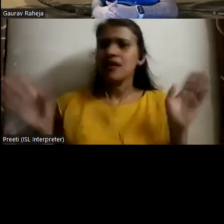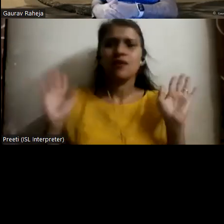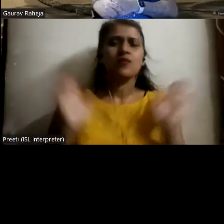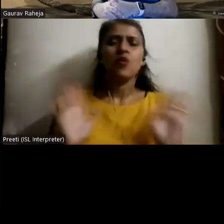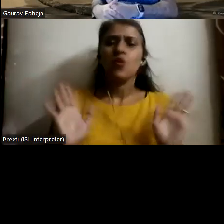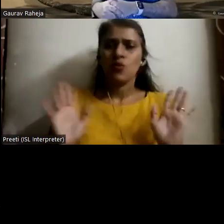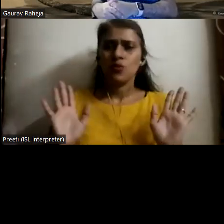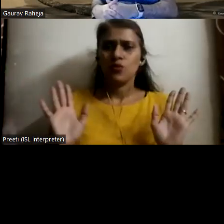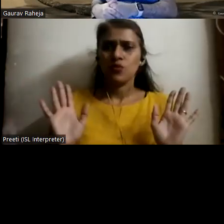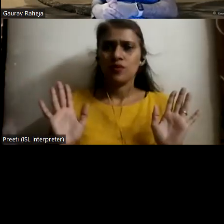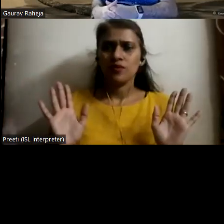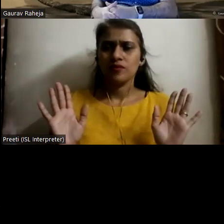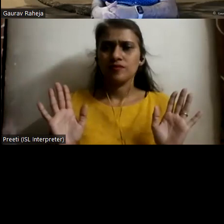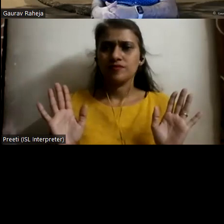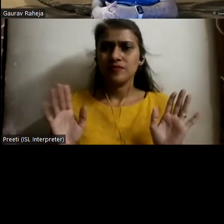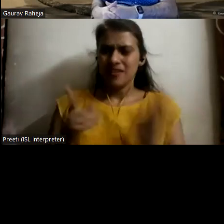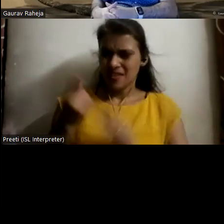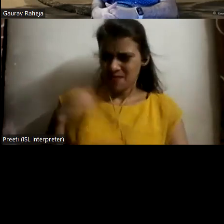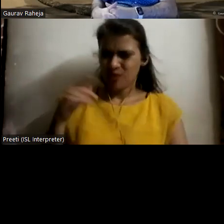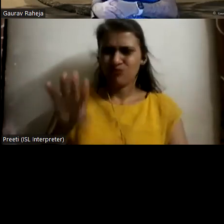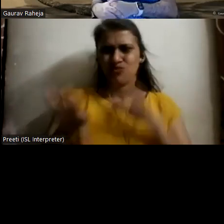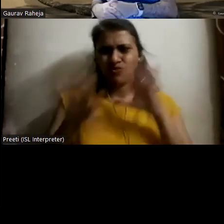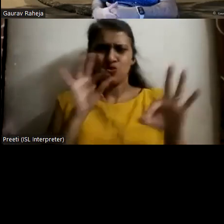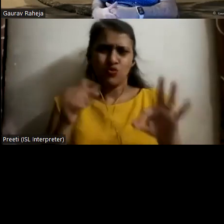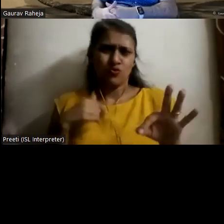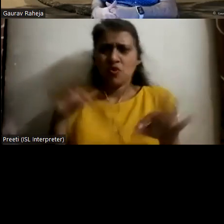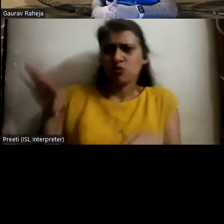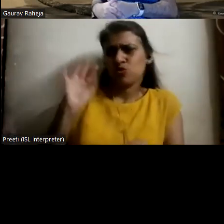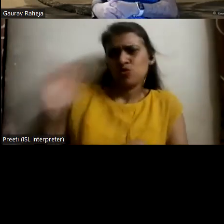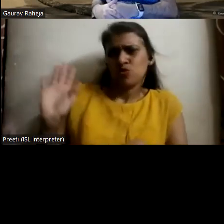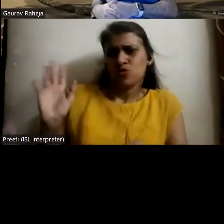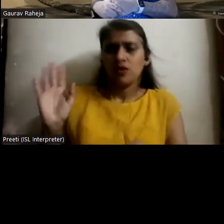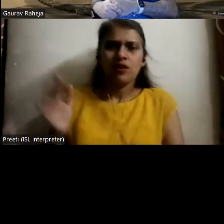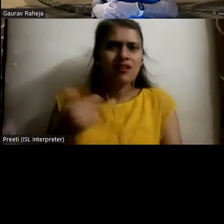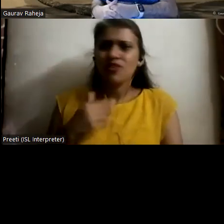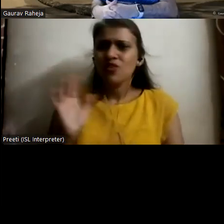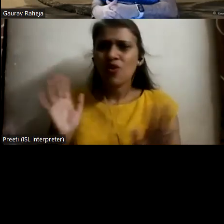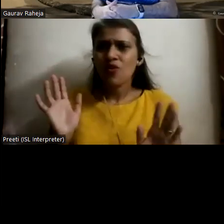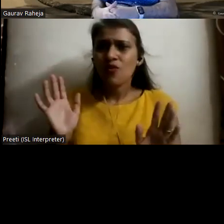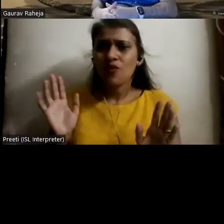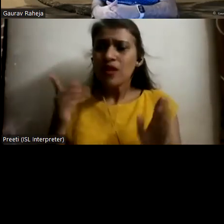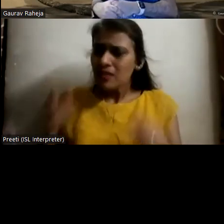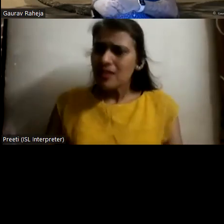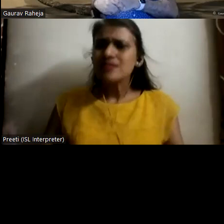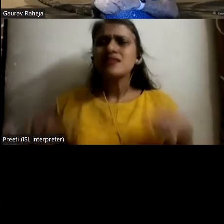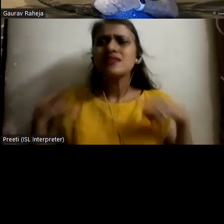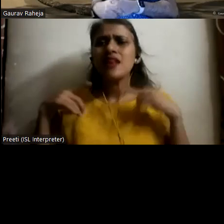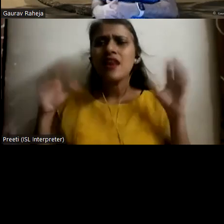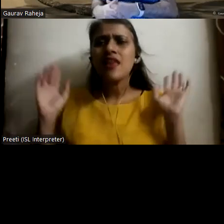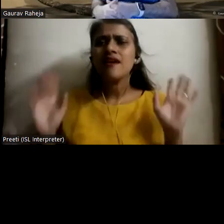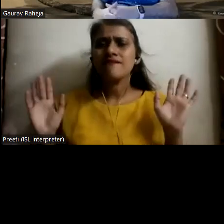Disability is not a matter of choice. Disability is a matter of life. It's a matter